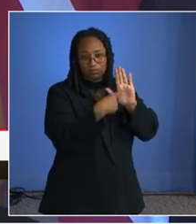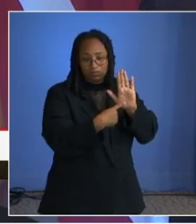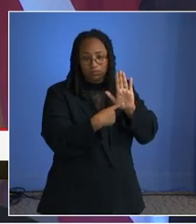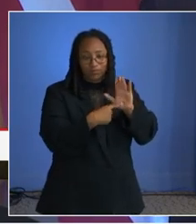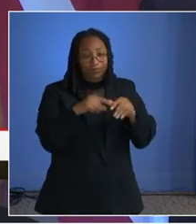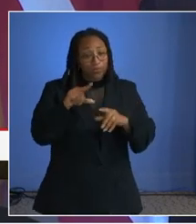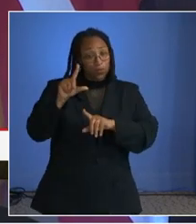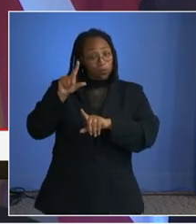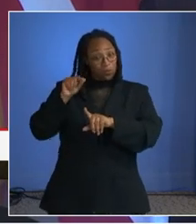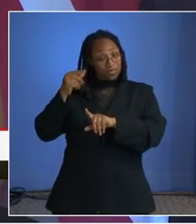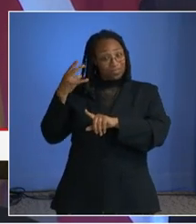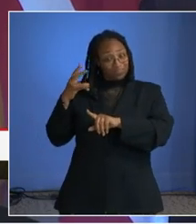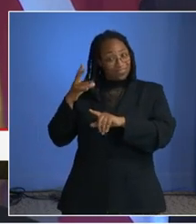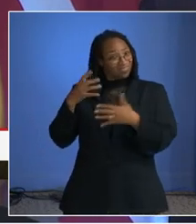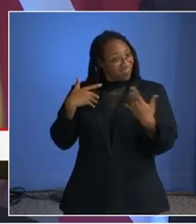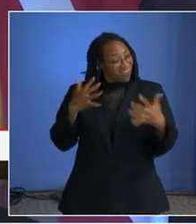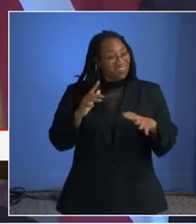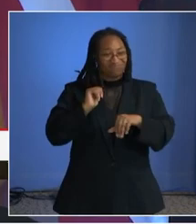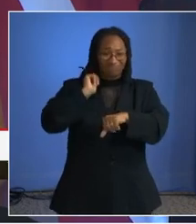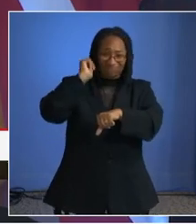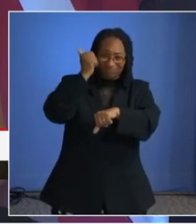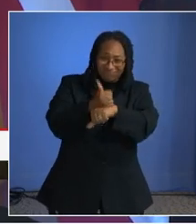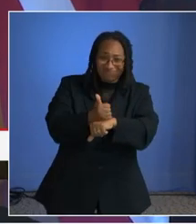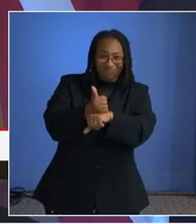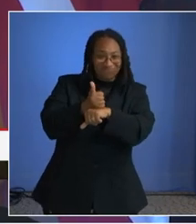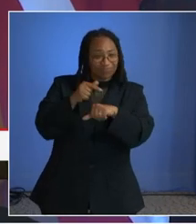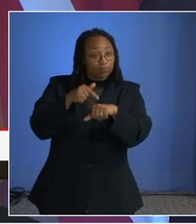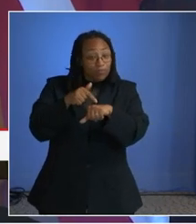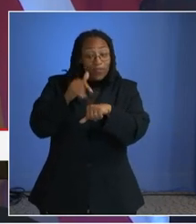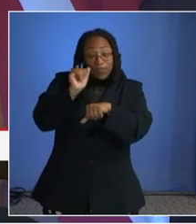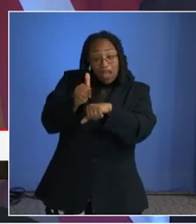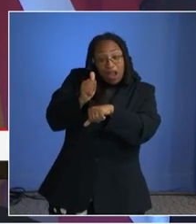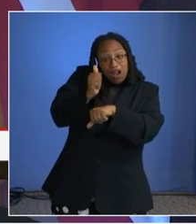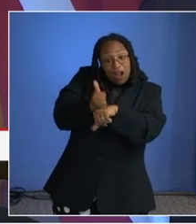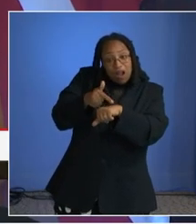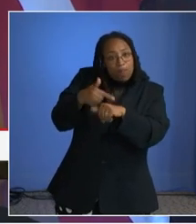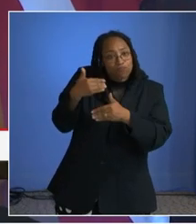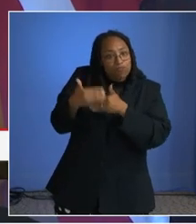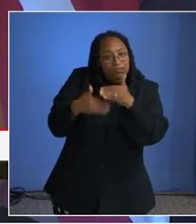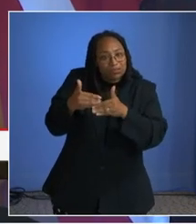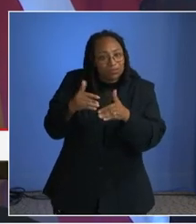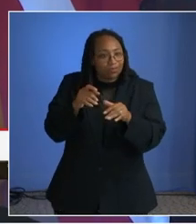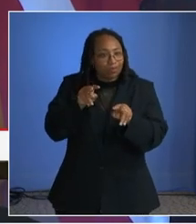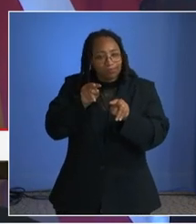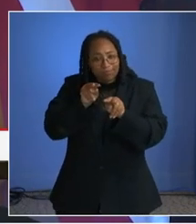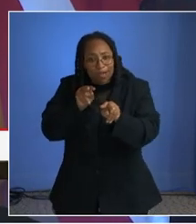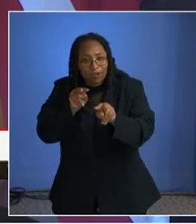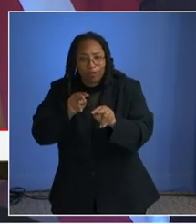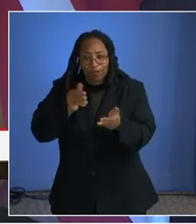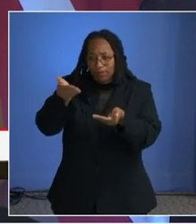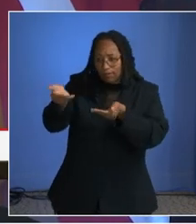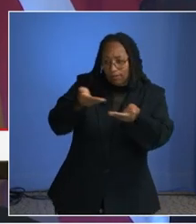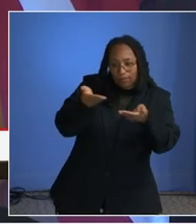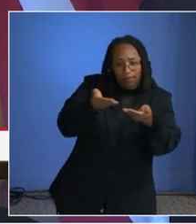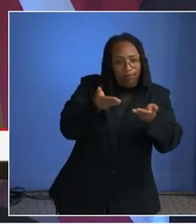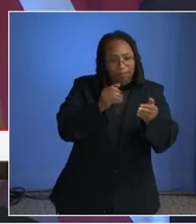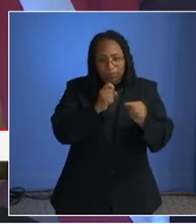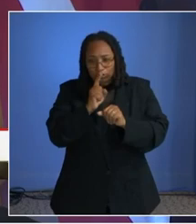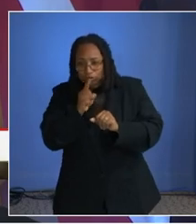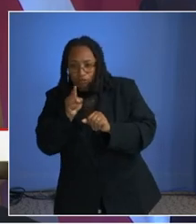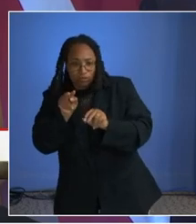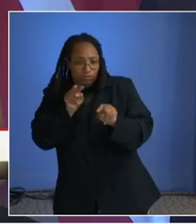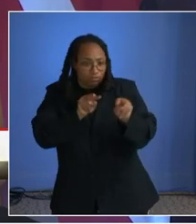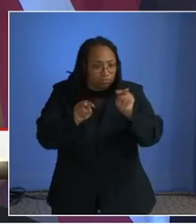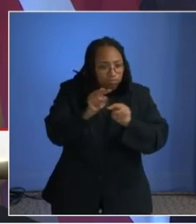most progressive of any local jurisdiction in the U.S. We did it proactively, not because we thought we had a